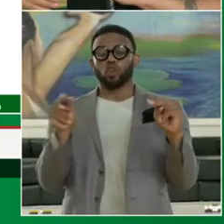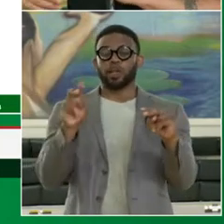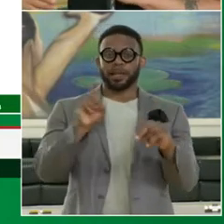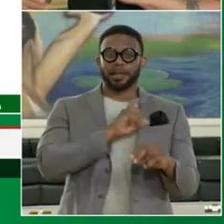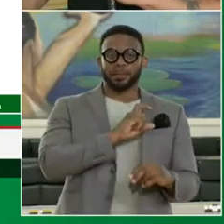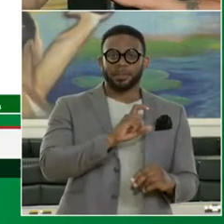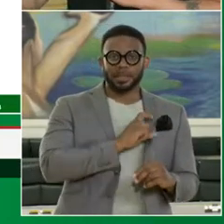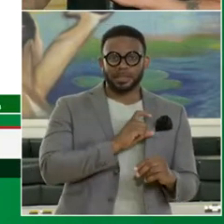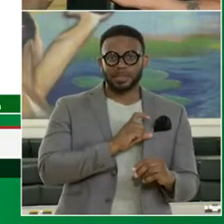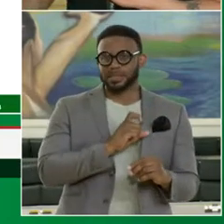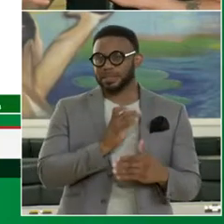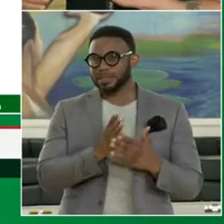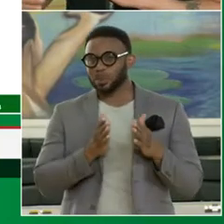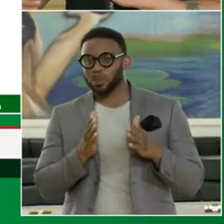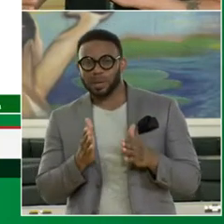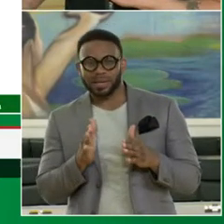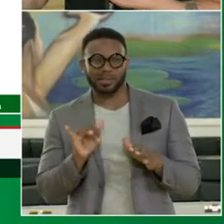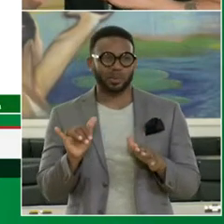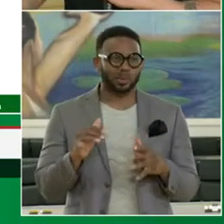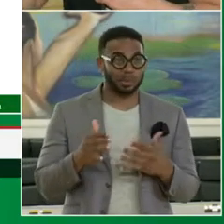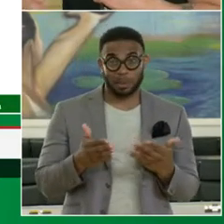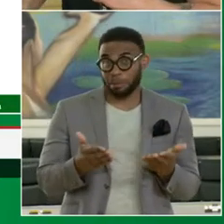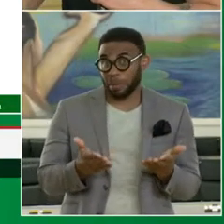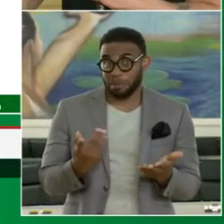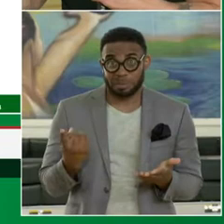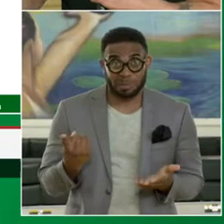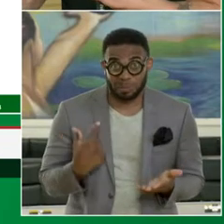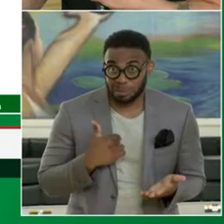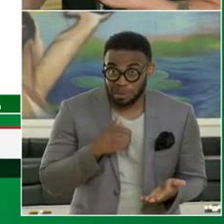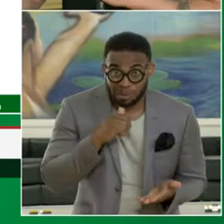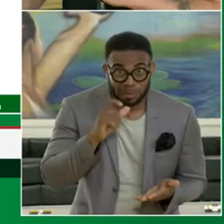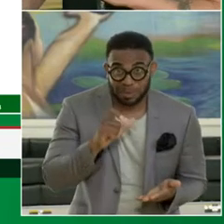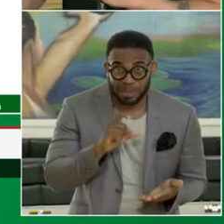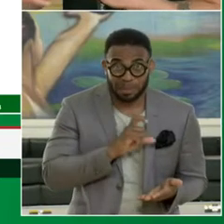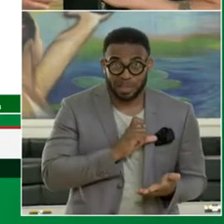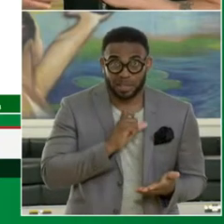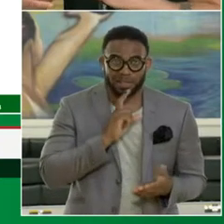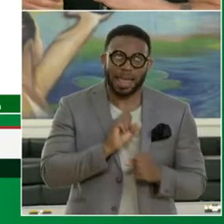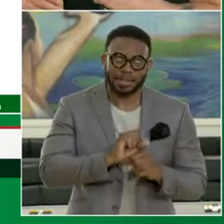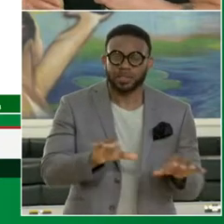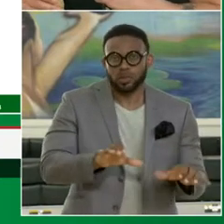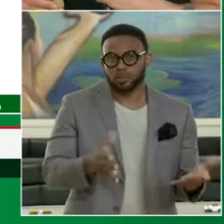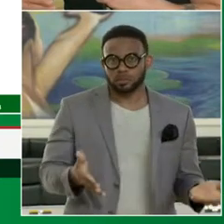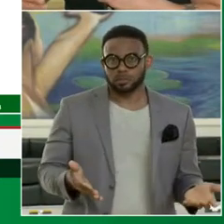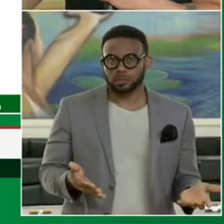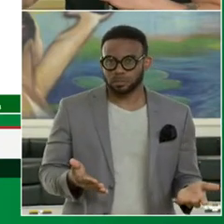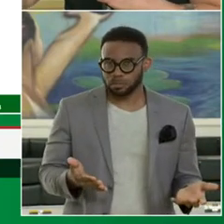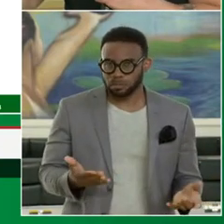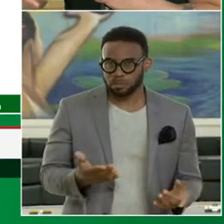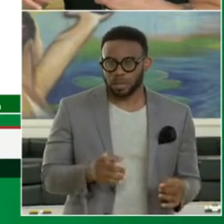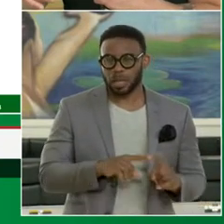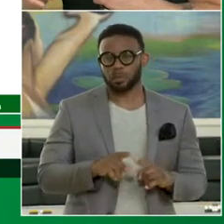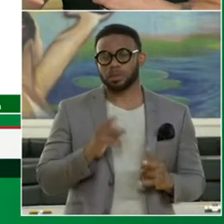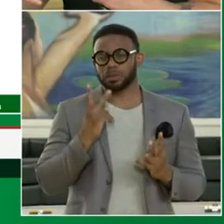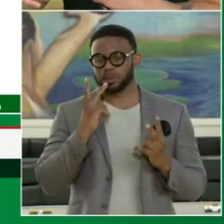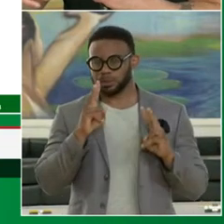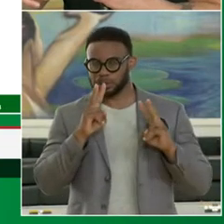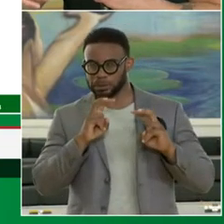policing in some ways in which maybe there's some things that we don't need police officers to actually do. And as we